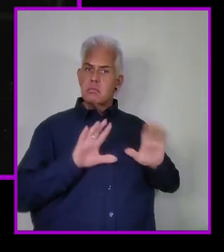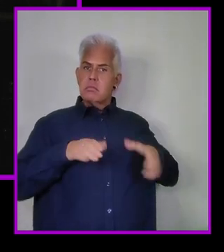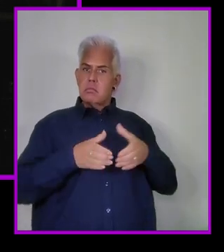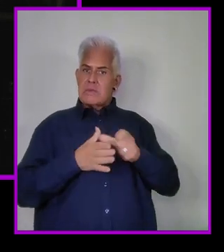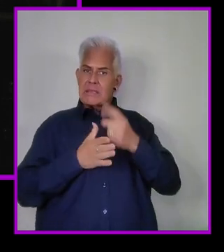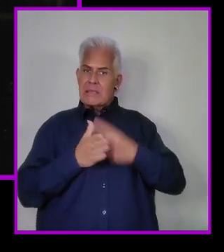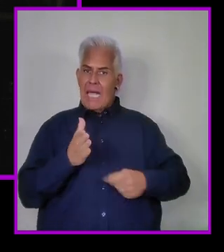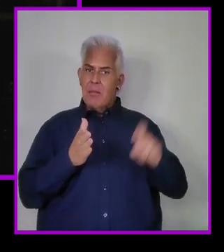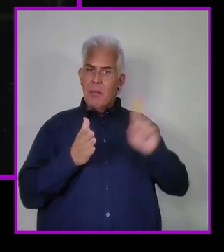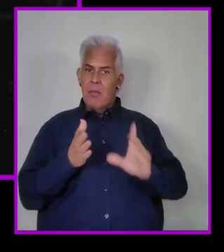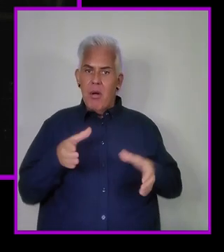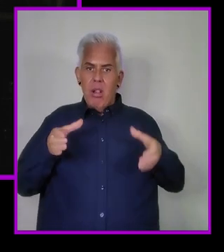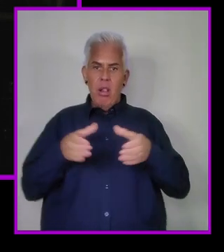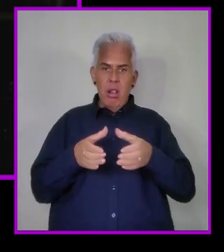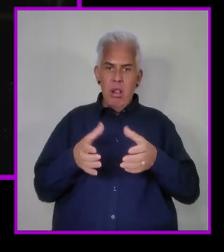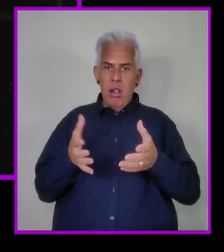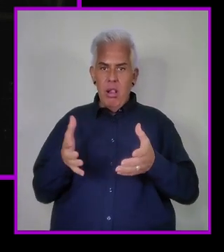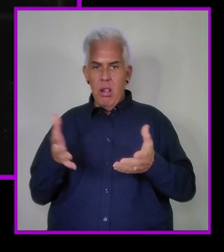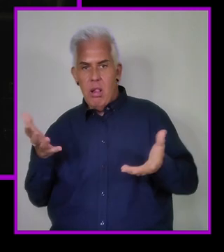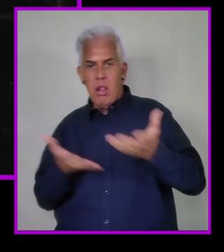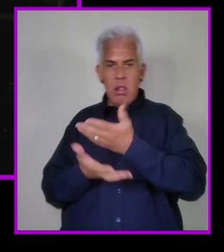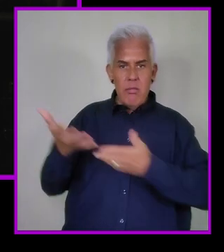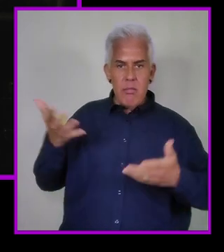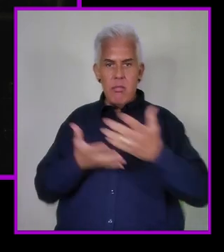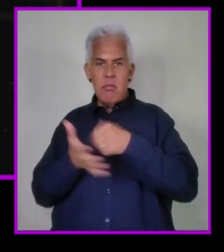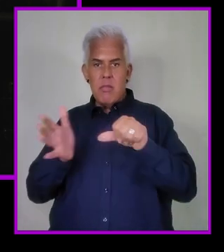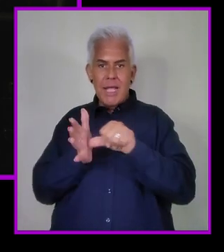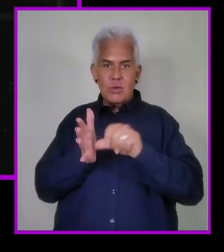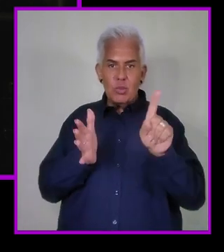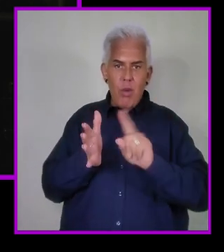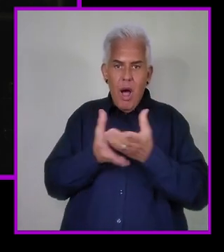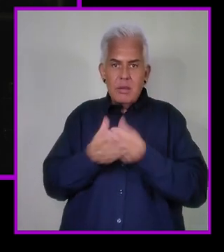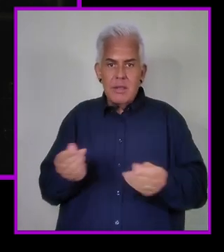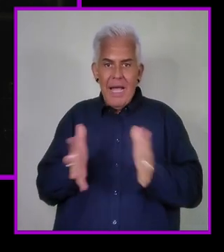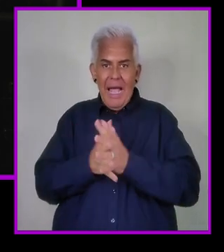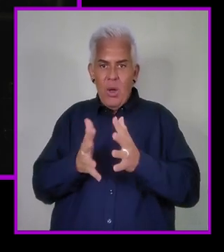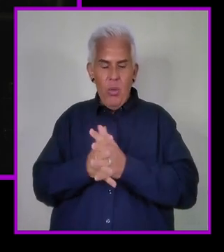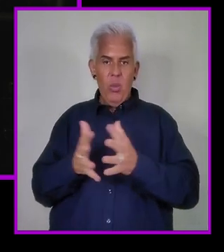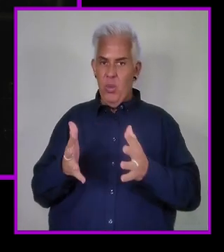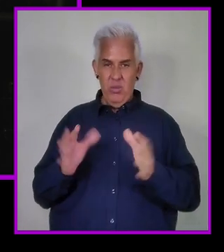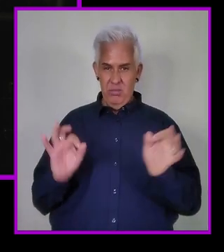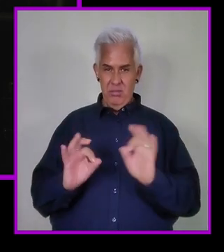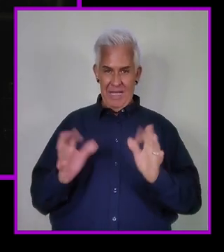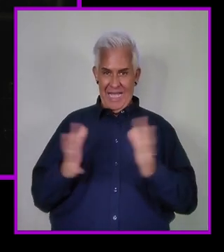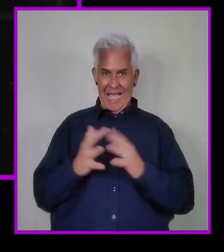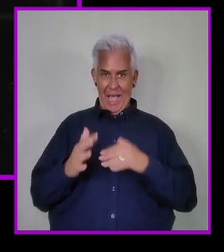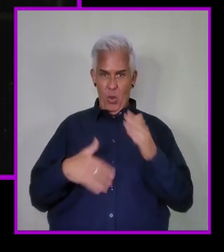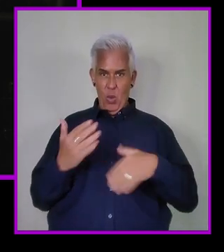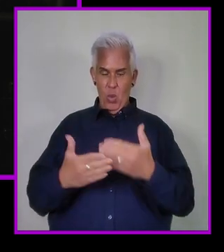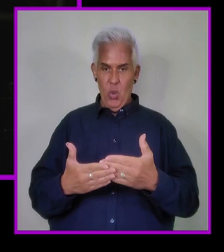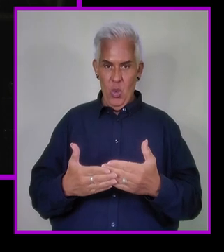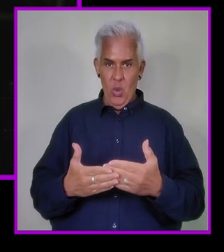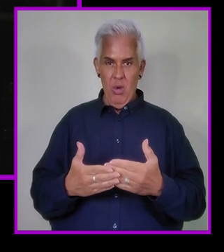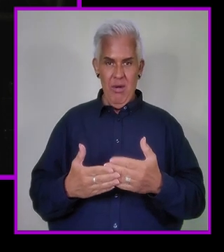disabled people who just got into a room and worked out what are the issues and how can we fix it? Yeah. How can we move things forward? So I